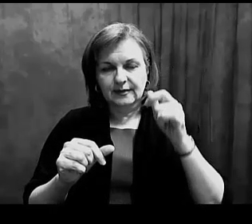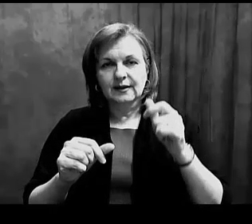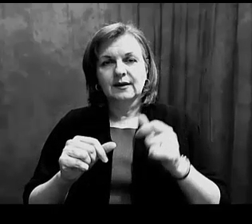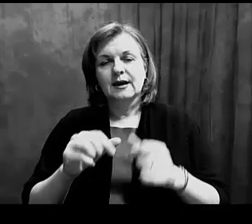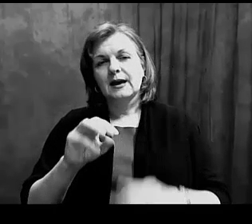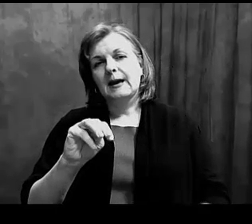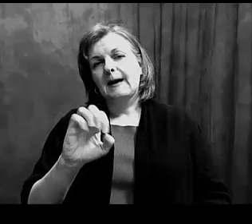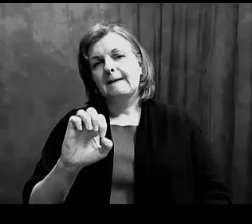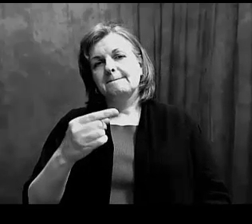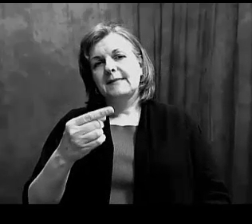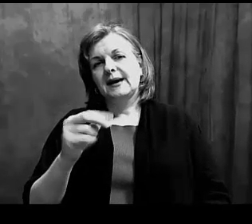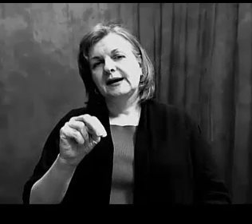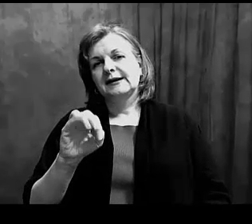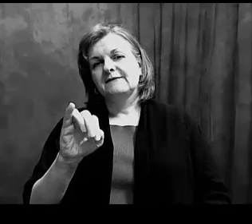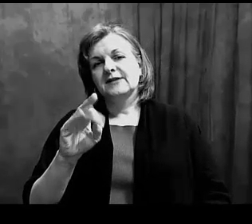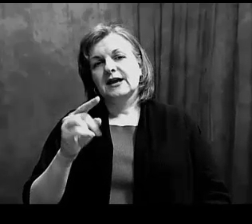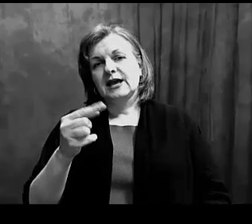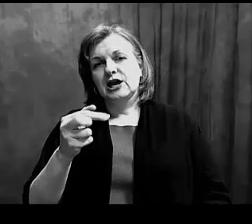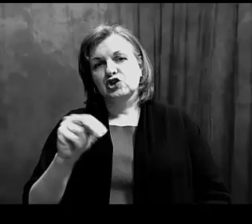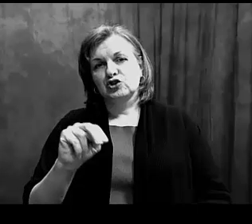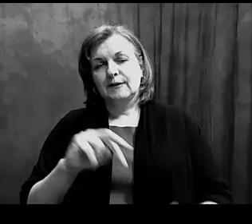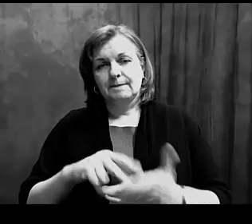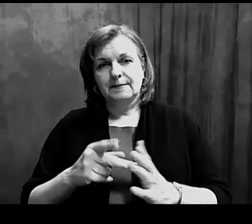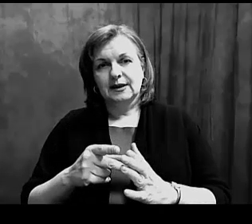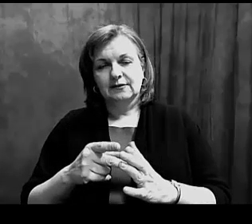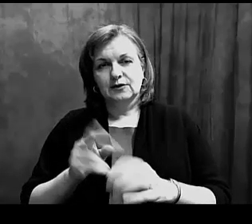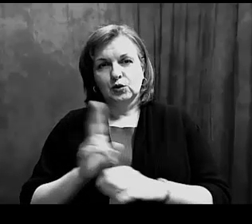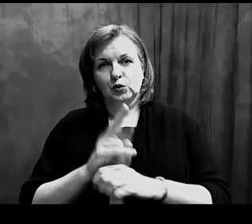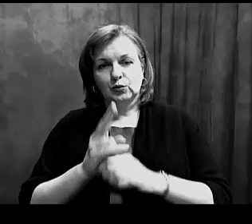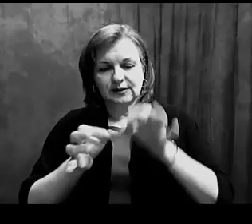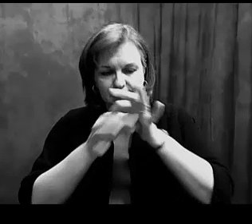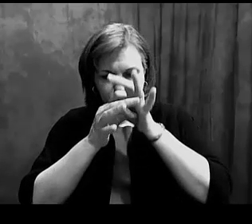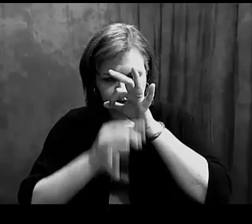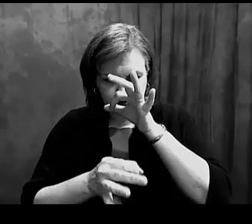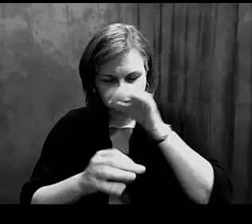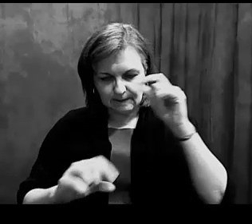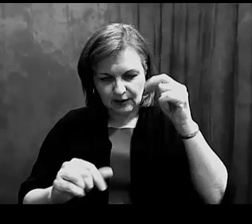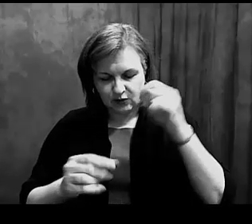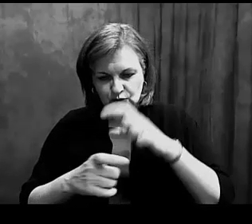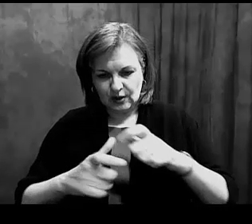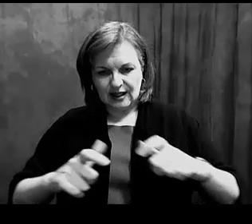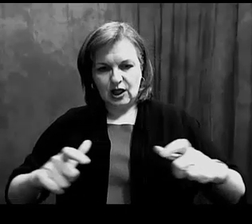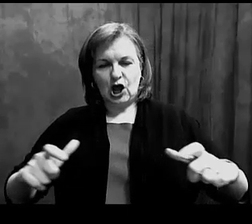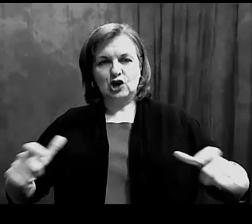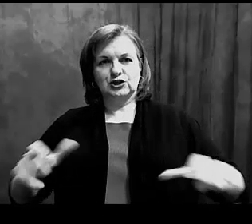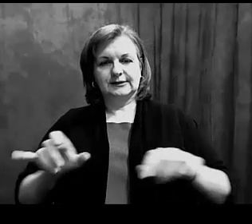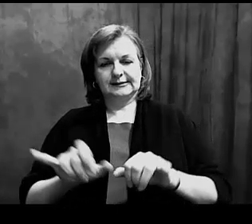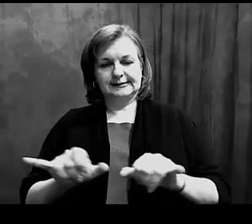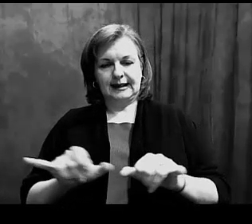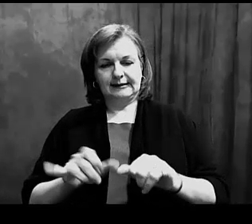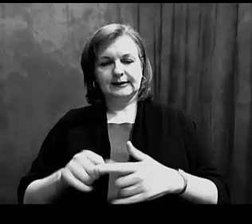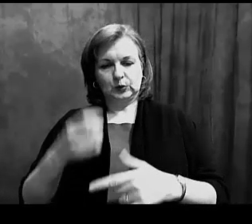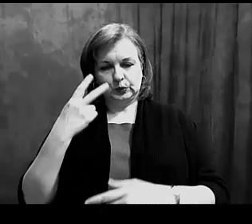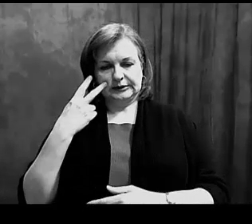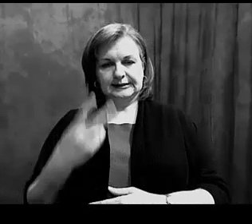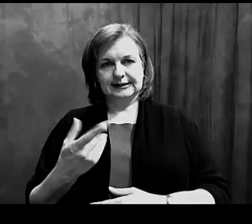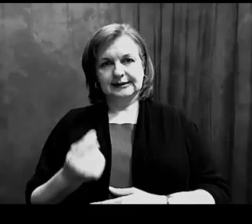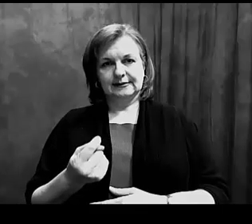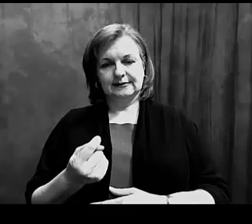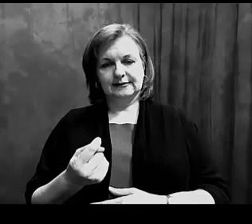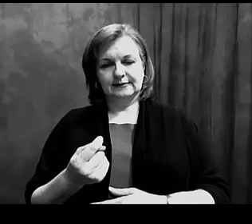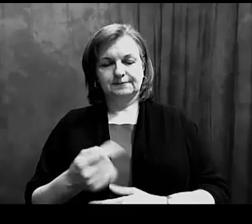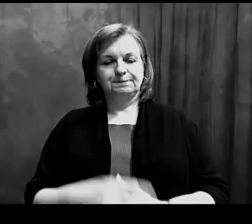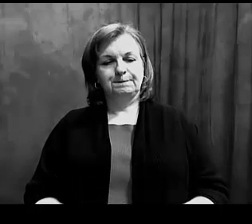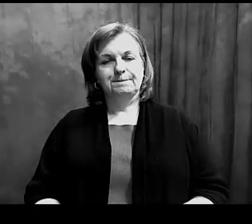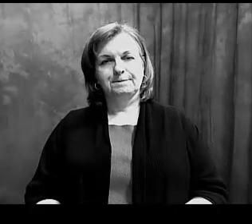So magnification is simply looking at an object under a magnified condition, enlarging its size so that you